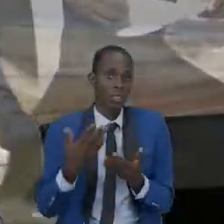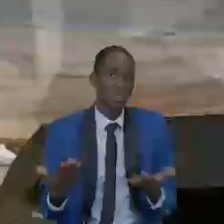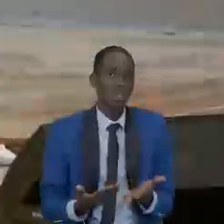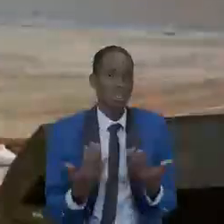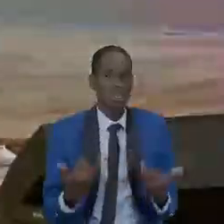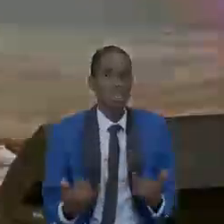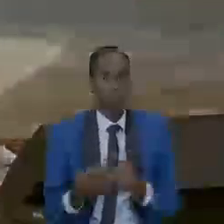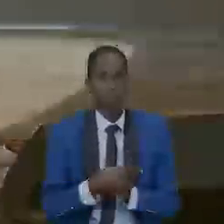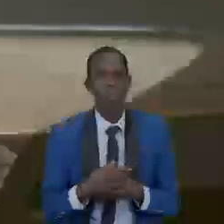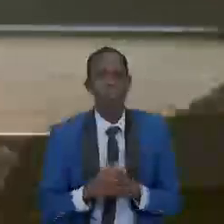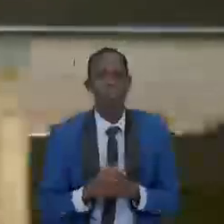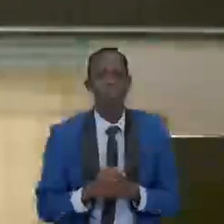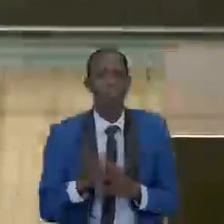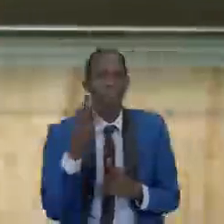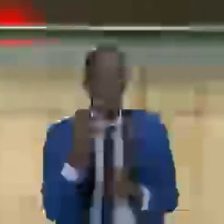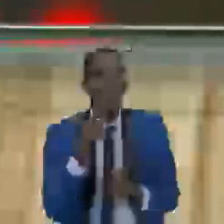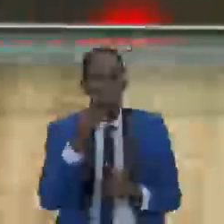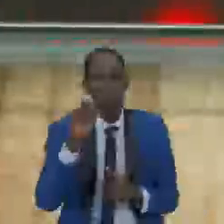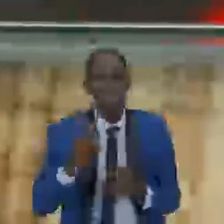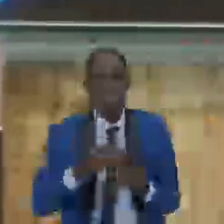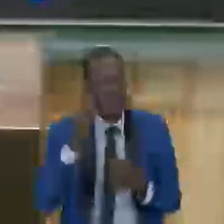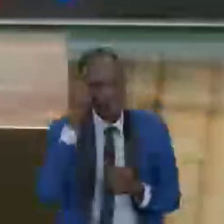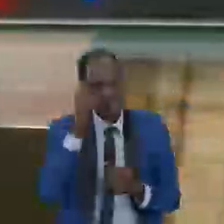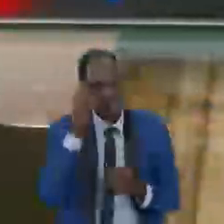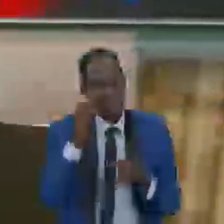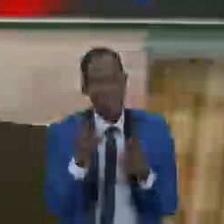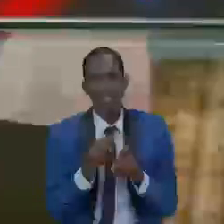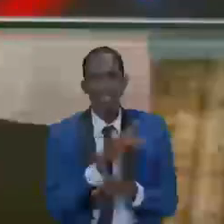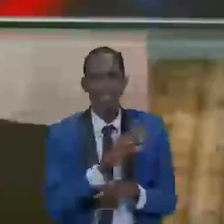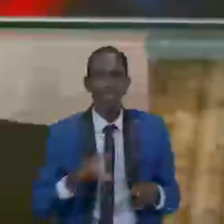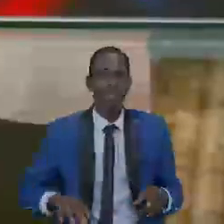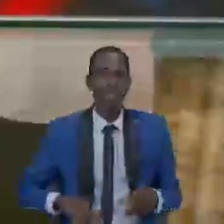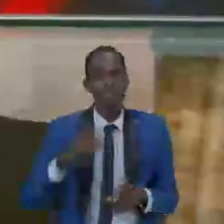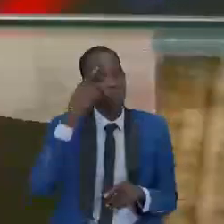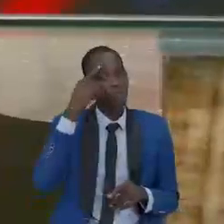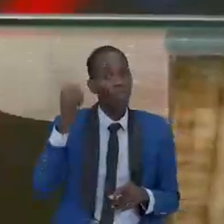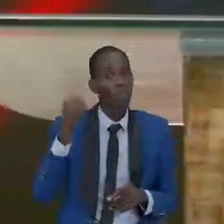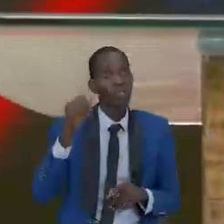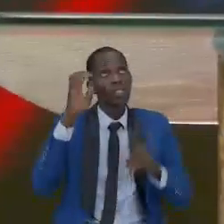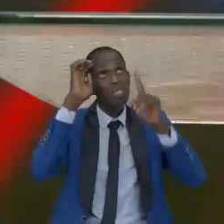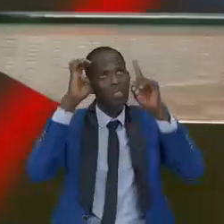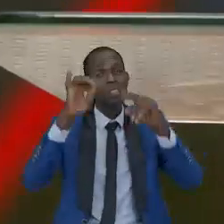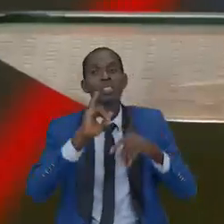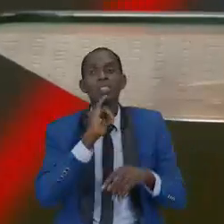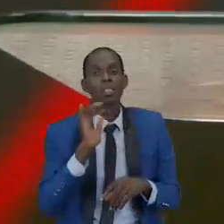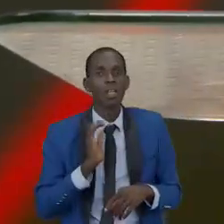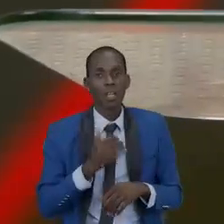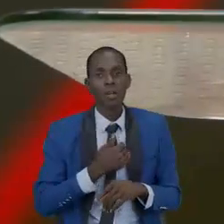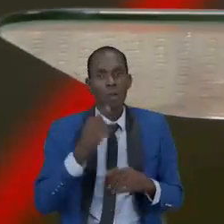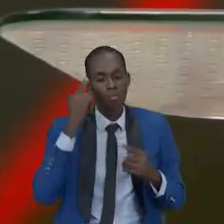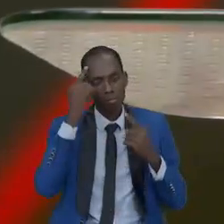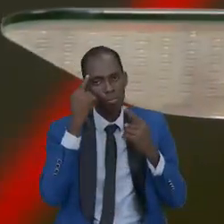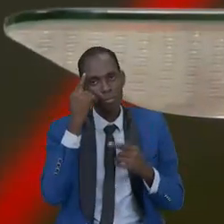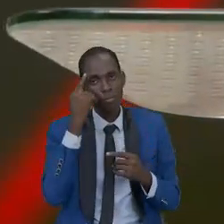Christ, you have to think like Christ, because it's our thought that